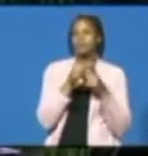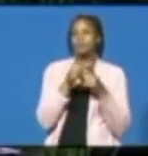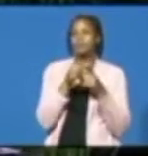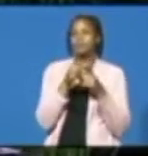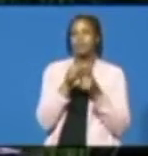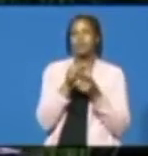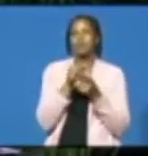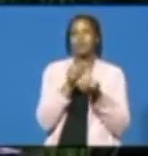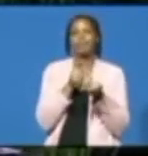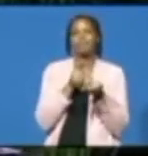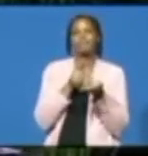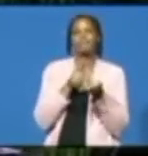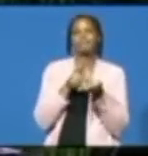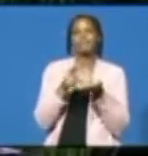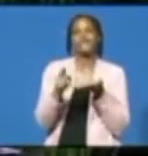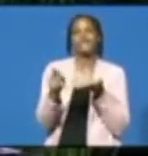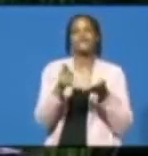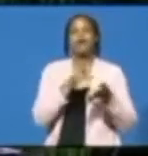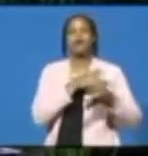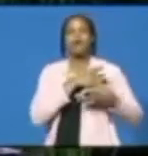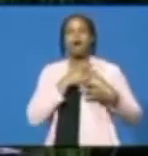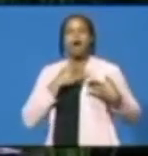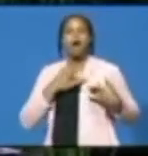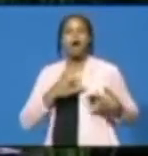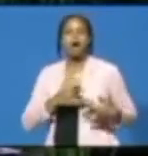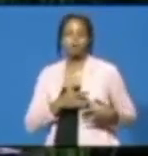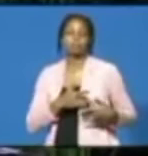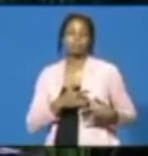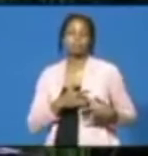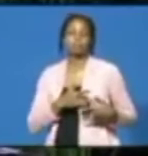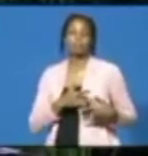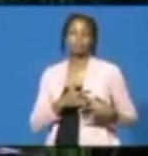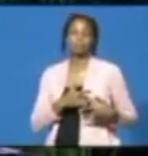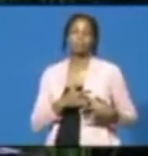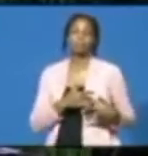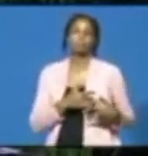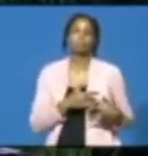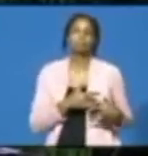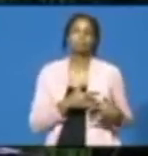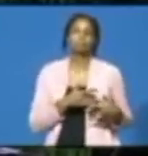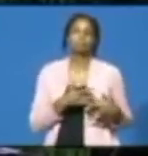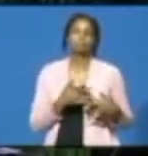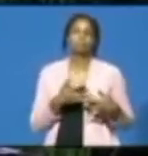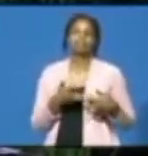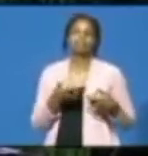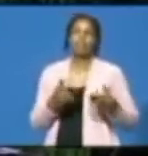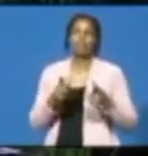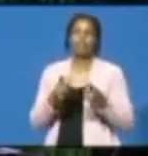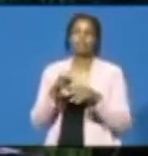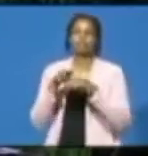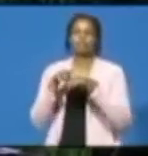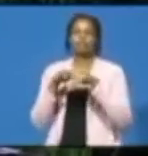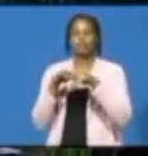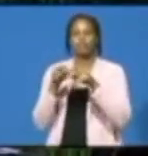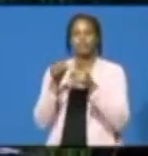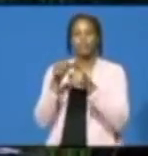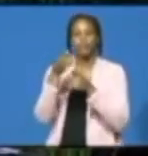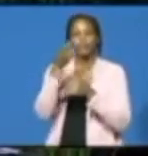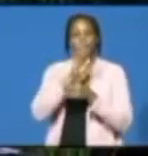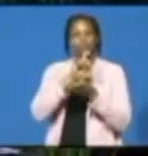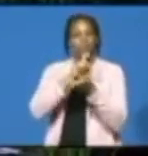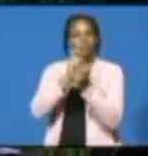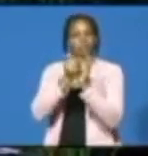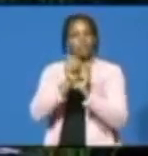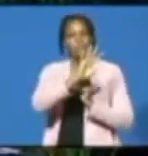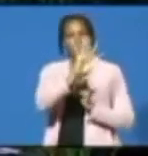purify your heart. Let the salt of God's word transform your life.